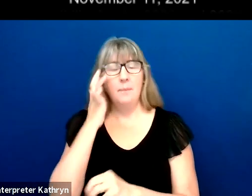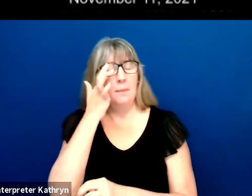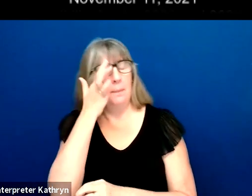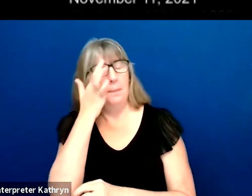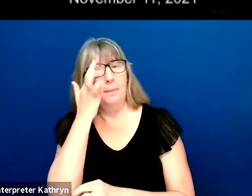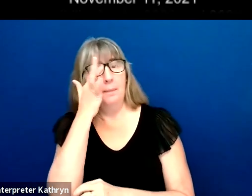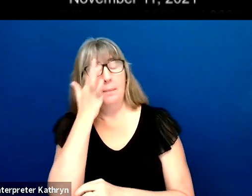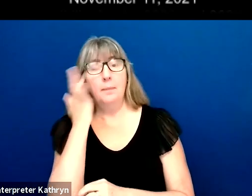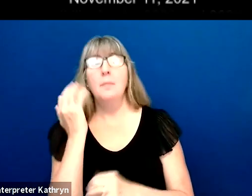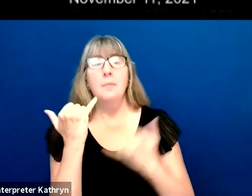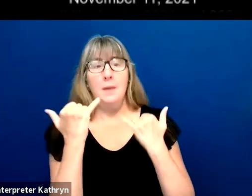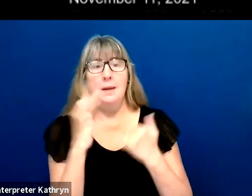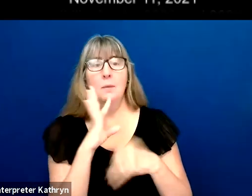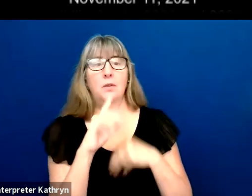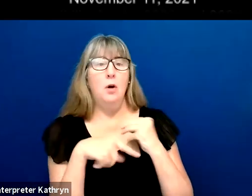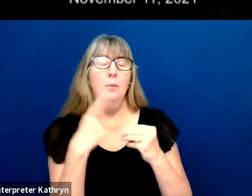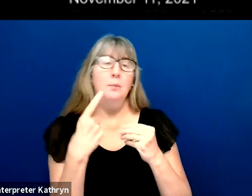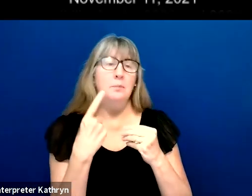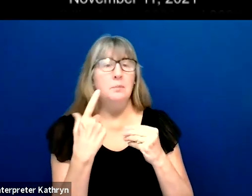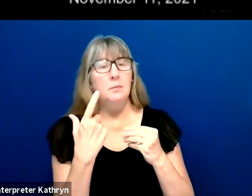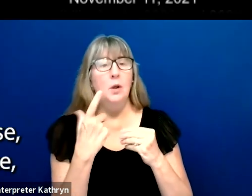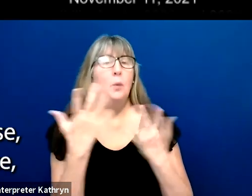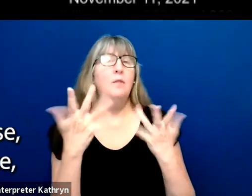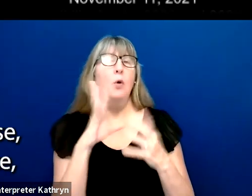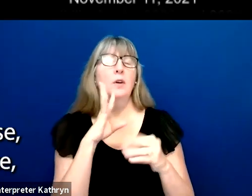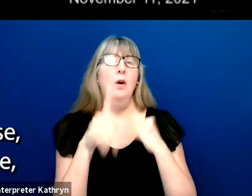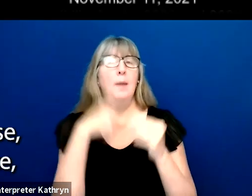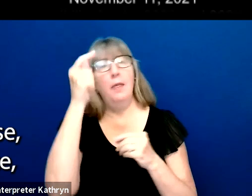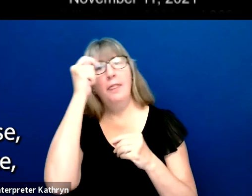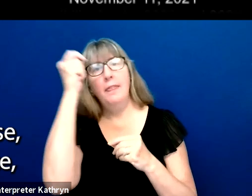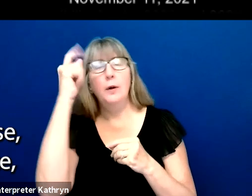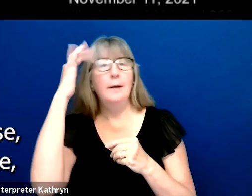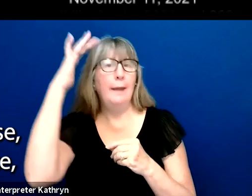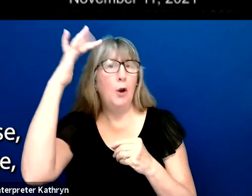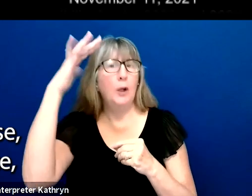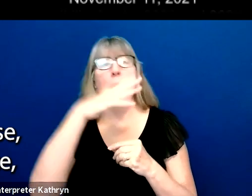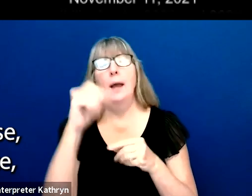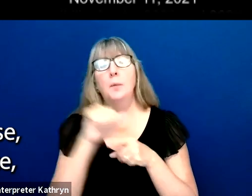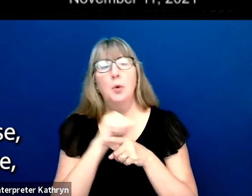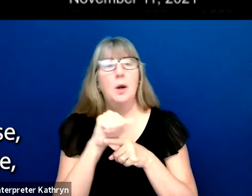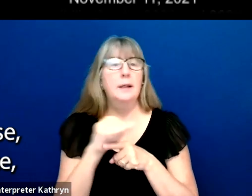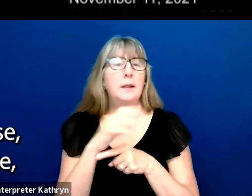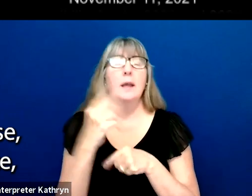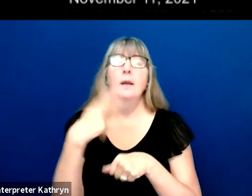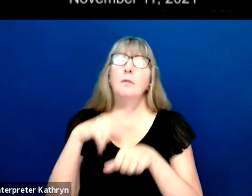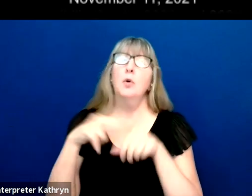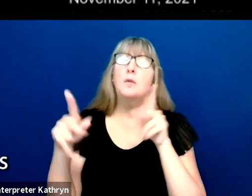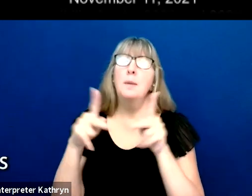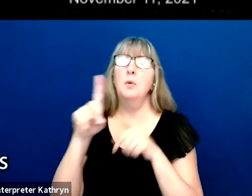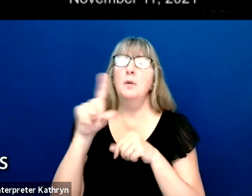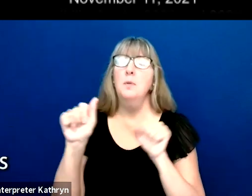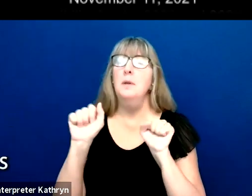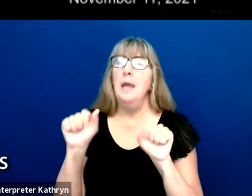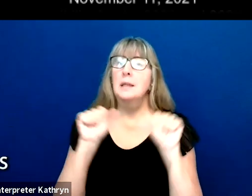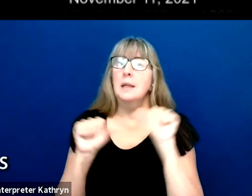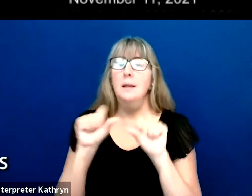So we're going to talk a little bit, we've talked a lot about the theory and the practice, and in theory we've all heard, of course, people with disabilities can do science, but